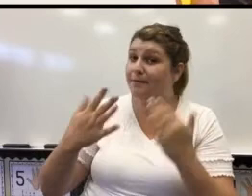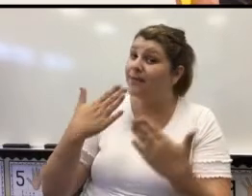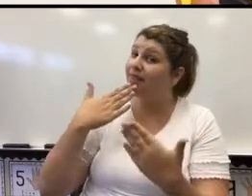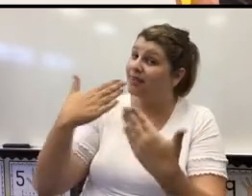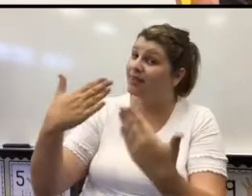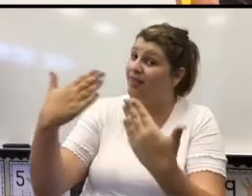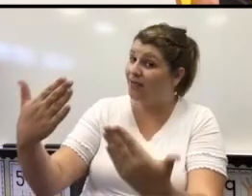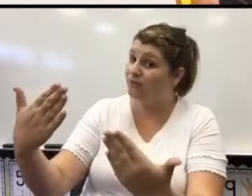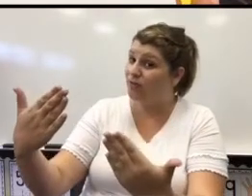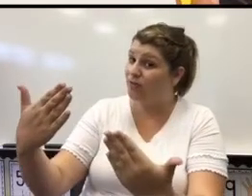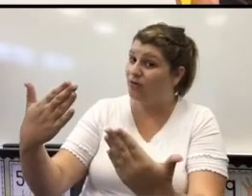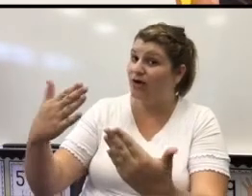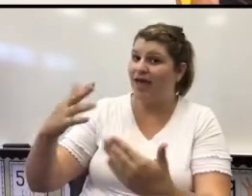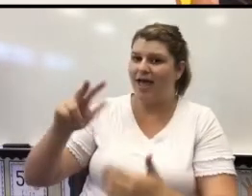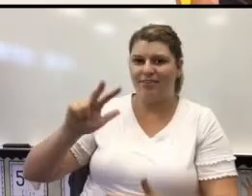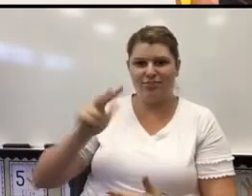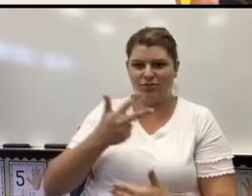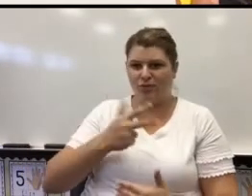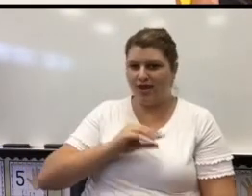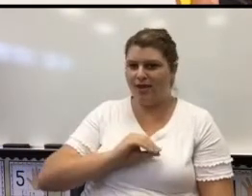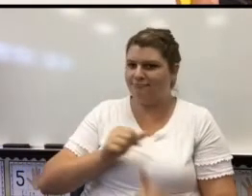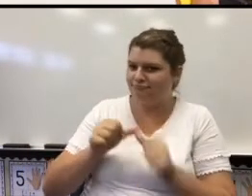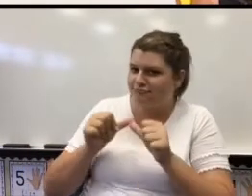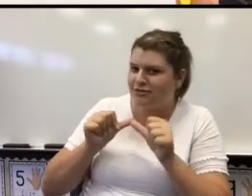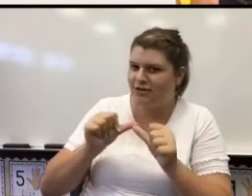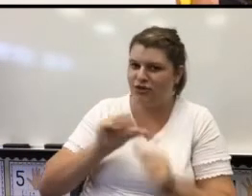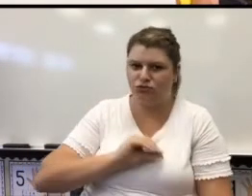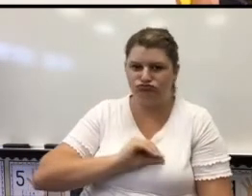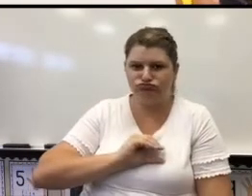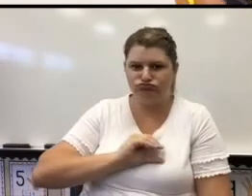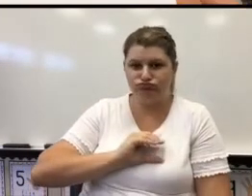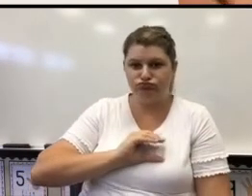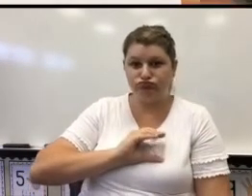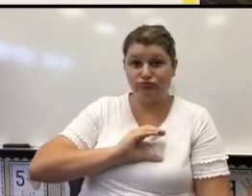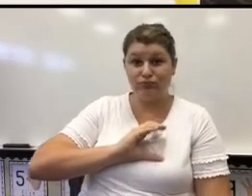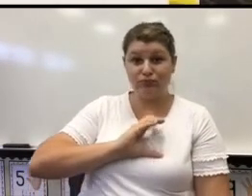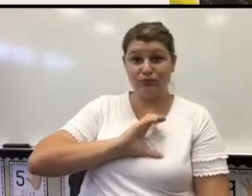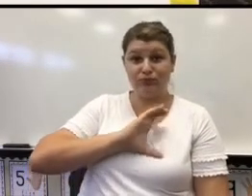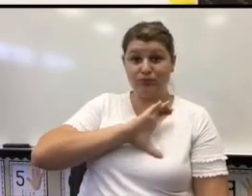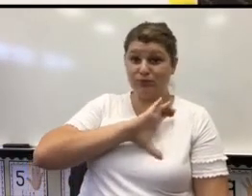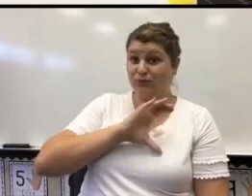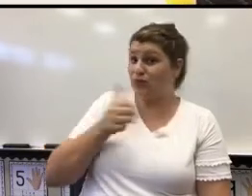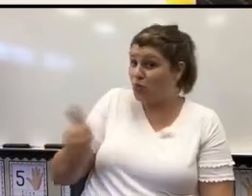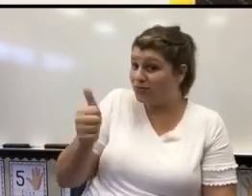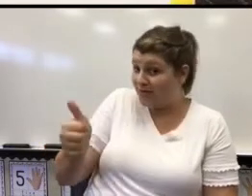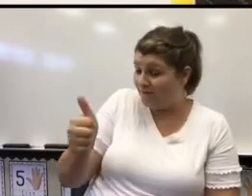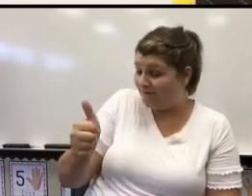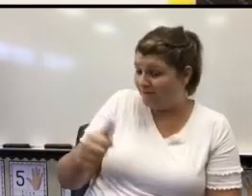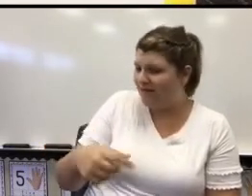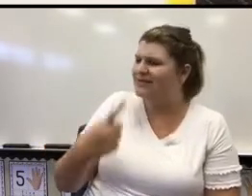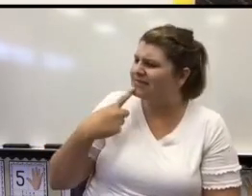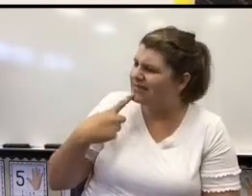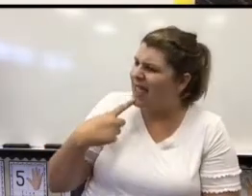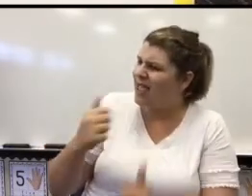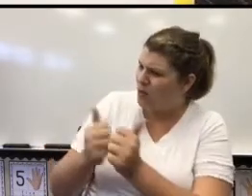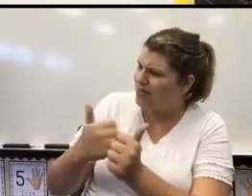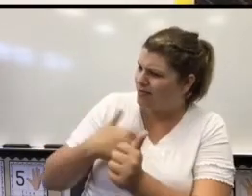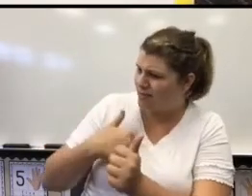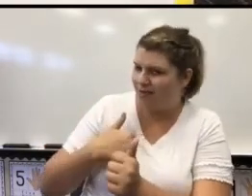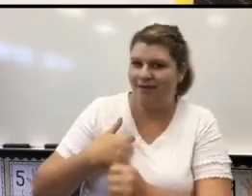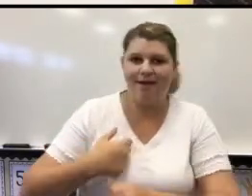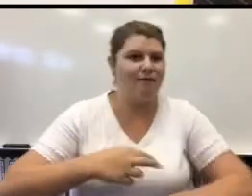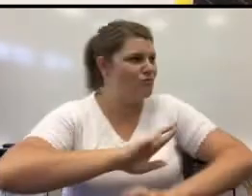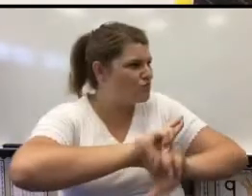Smile big. Be thankful. And fuel yourself with positive